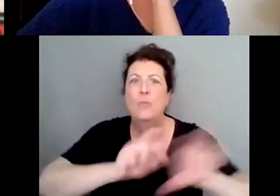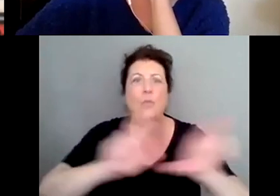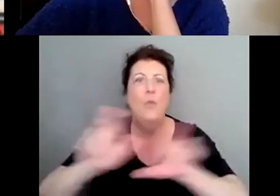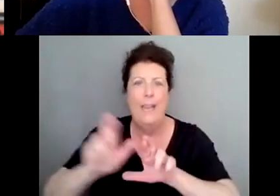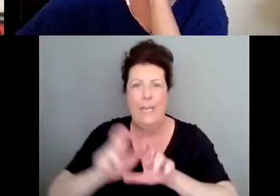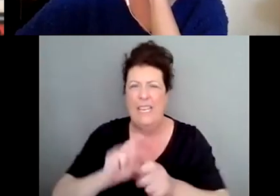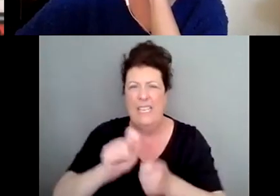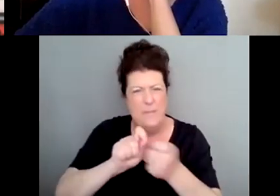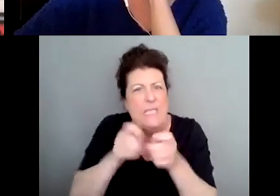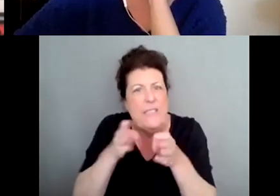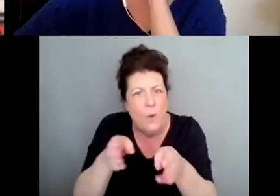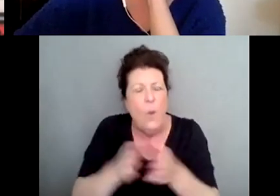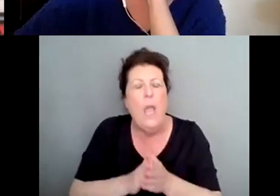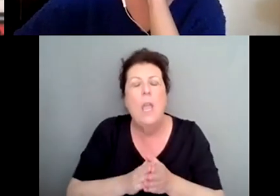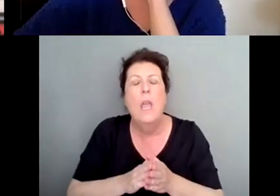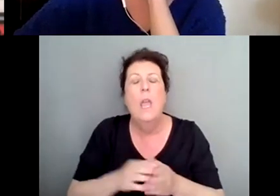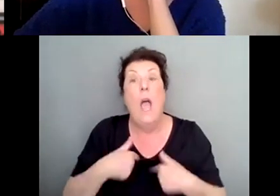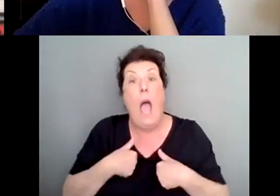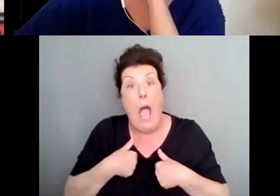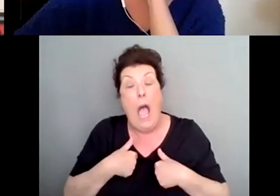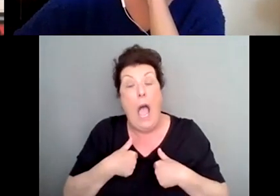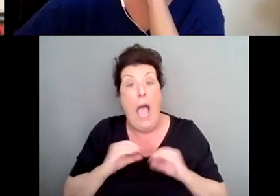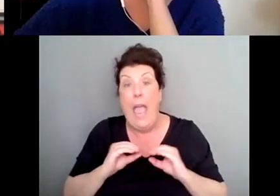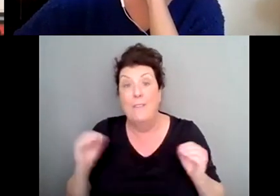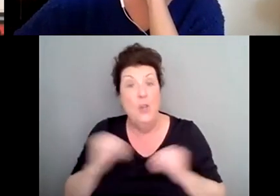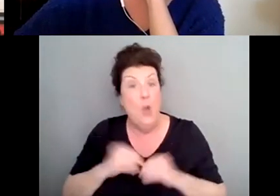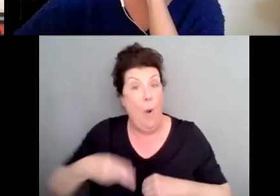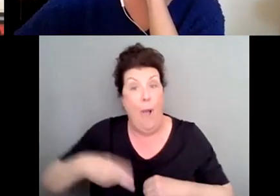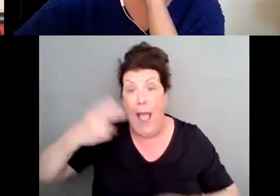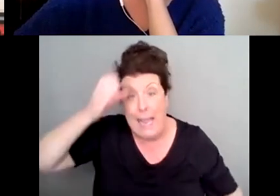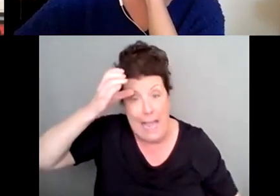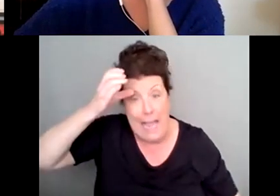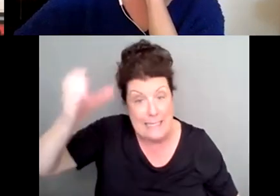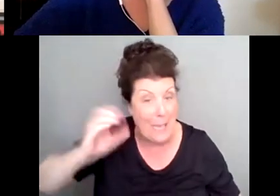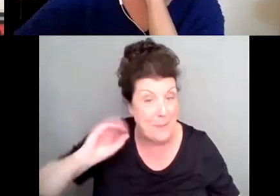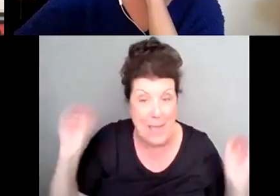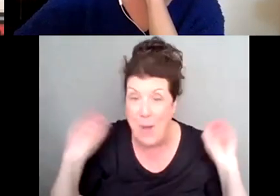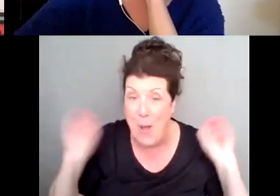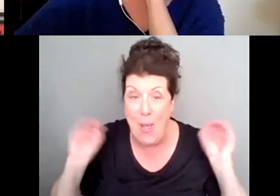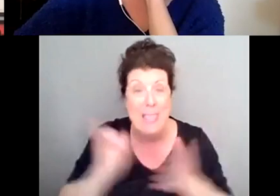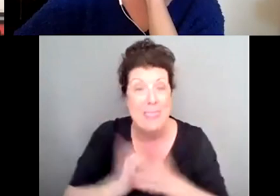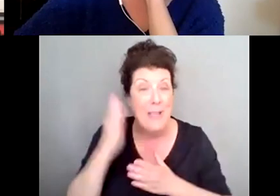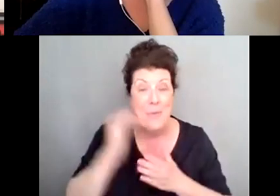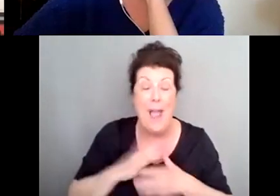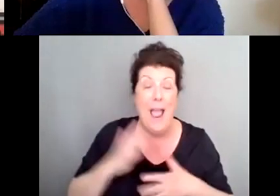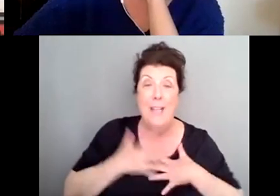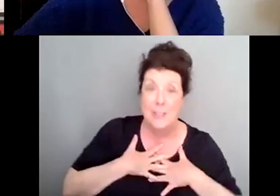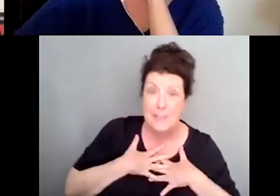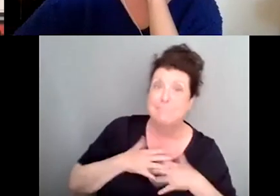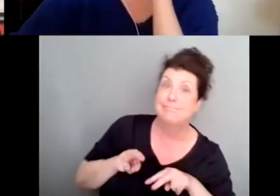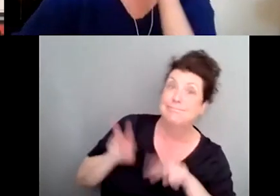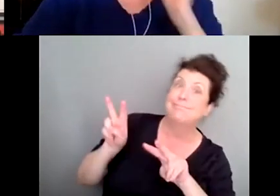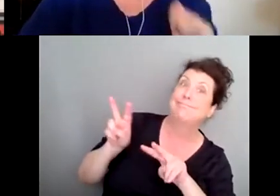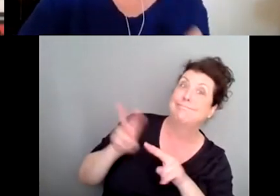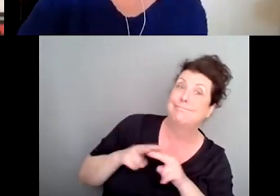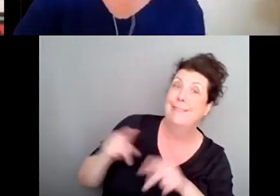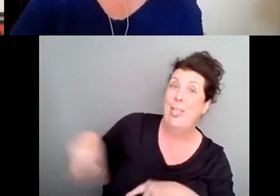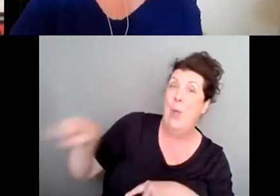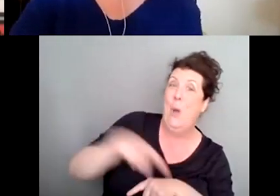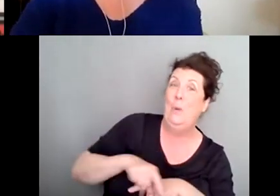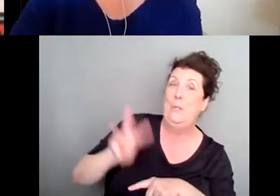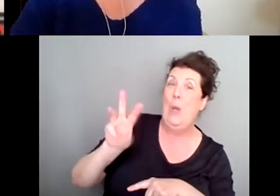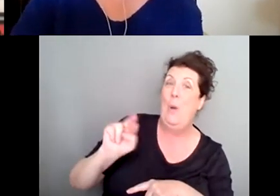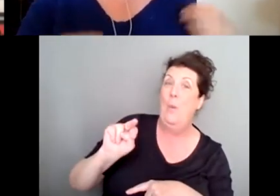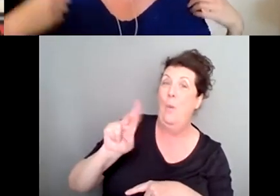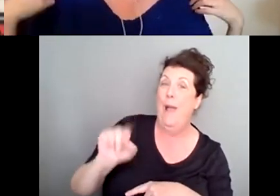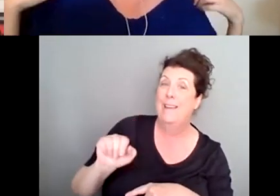But, I mean, I, it's, I have no high concept. So that's why I so admire the wand of it. You come up with these amazing ideas and